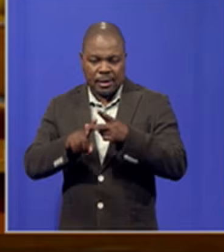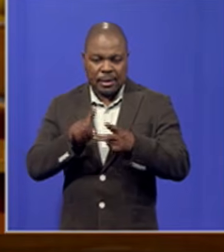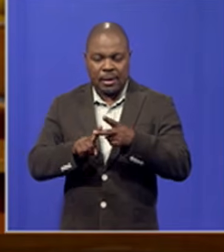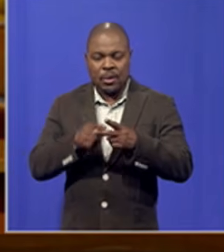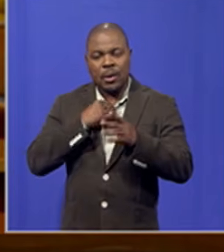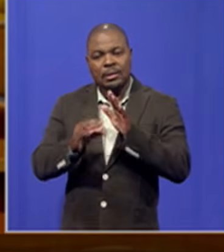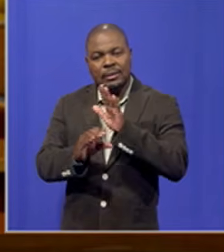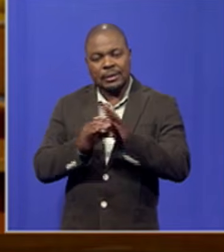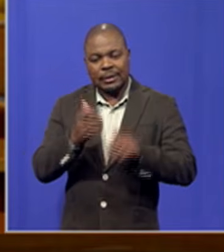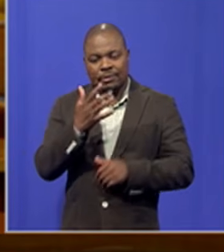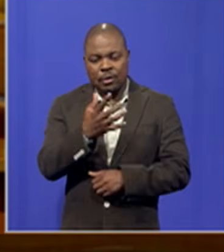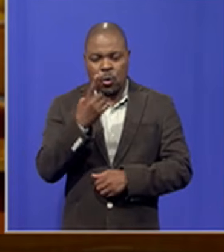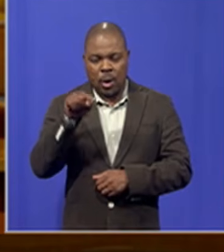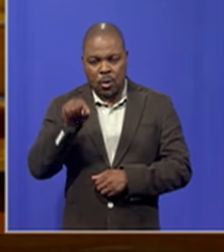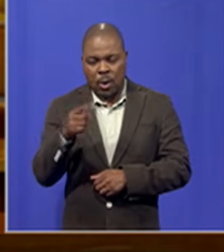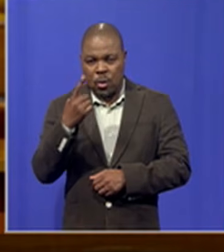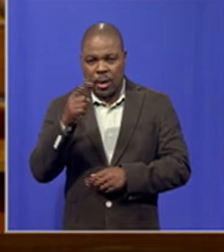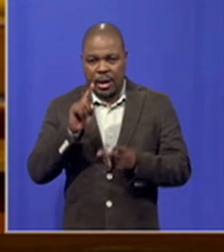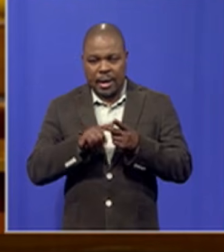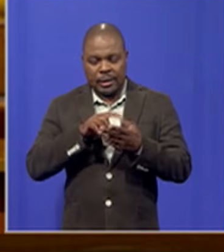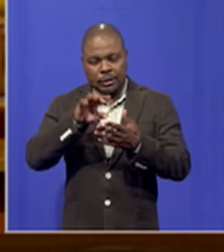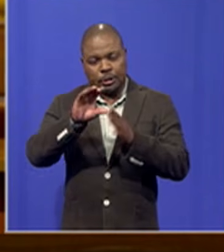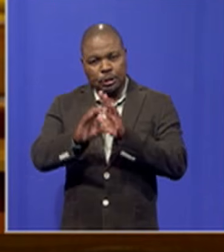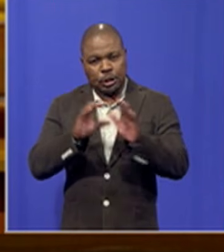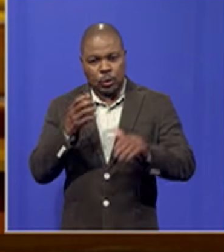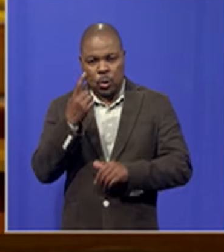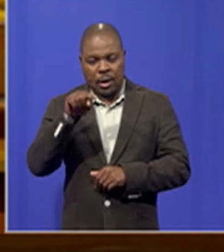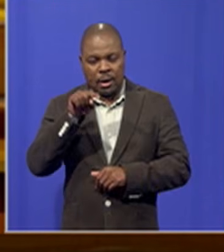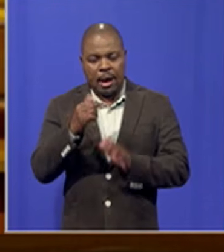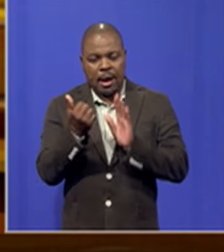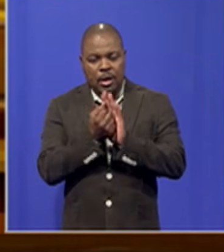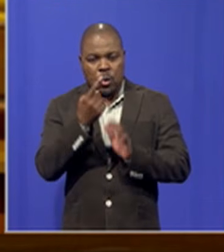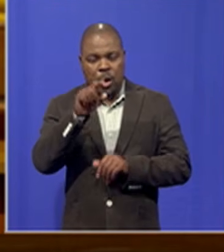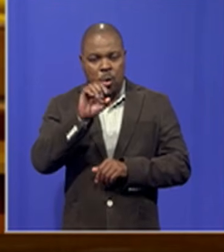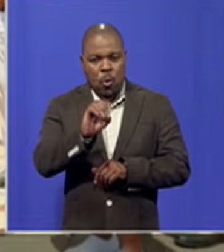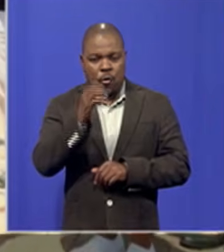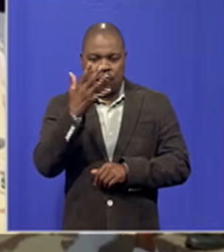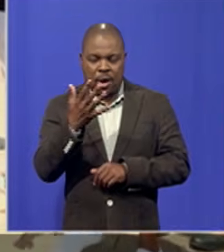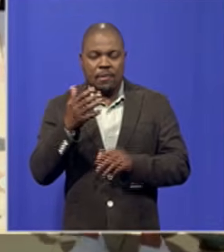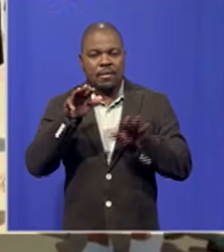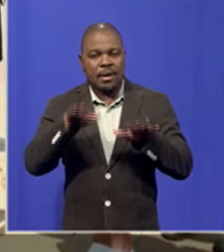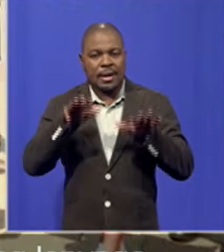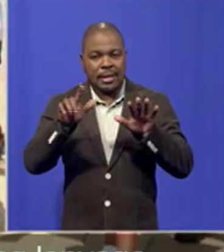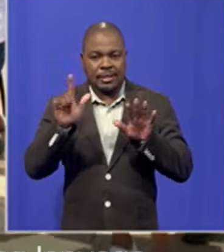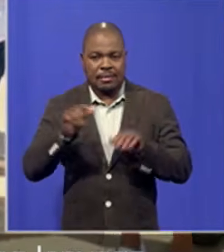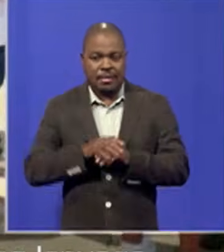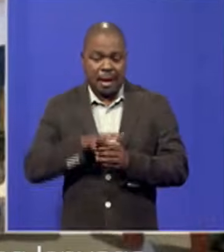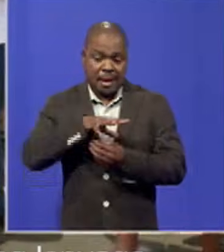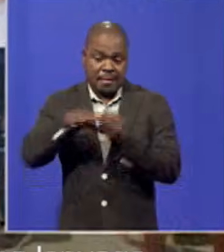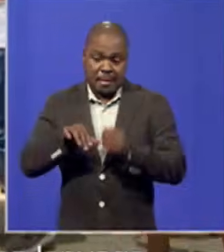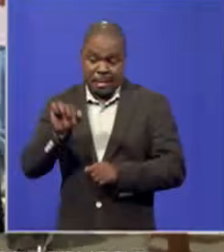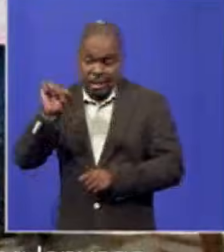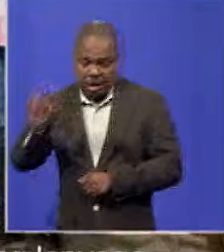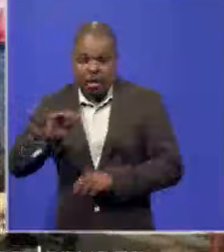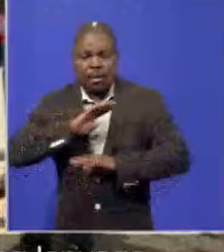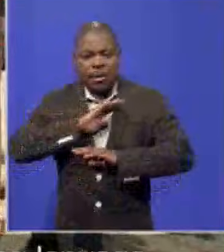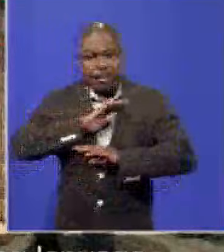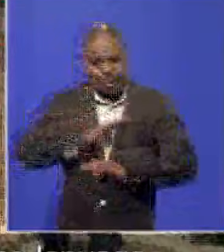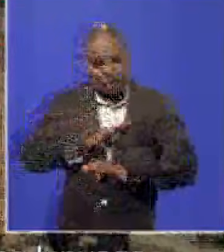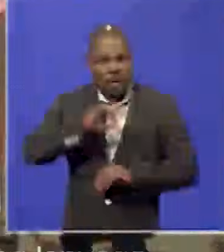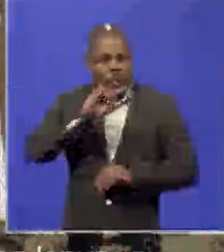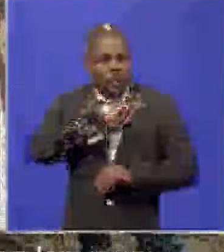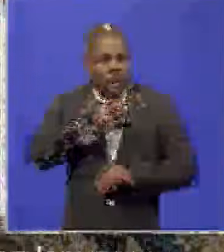section 51(1) part 1 of schedule 2 of Act 105 of 1997. Lapa la bo Mamsi le mollogile ge toka